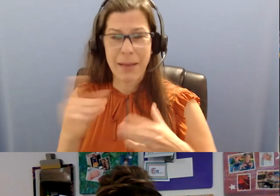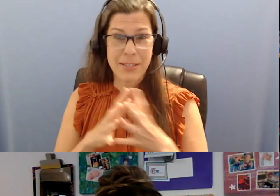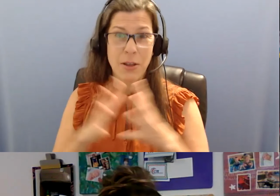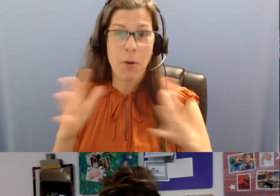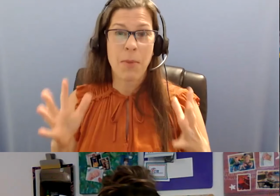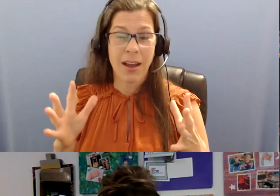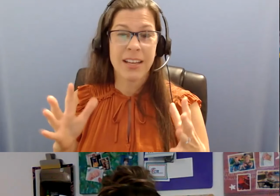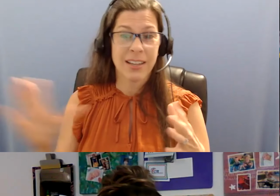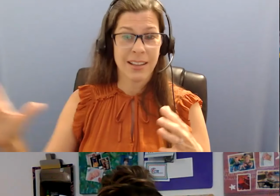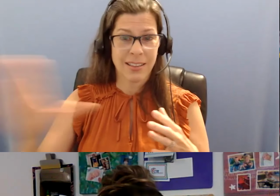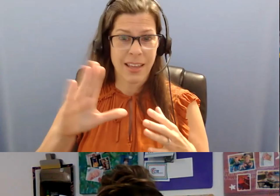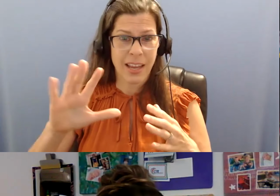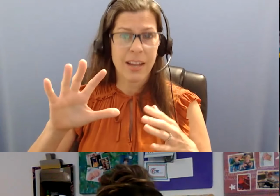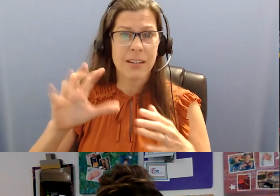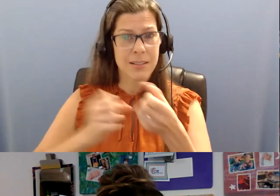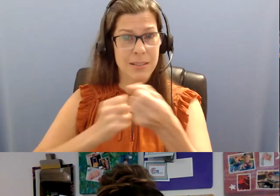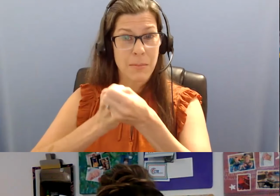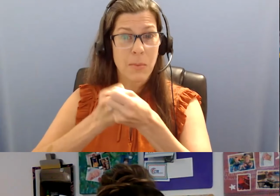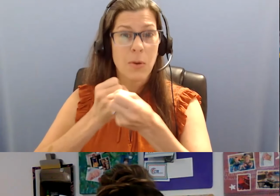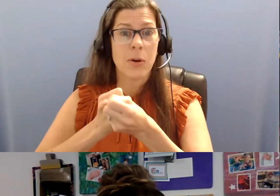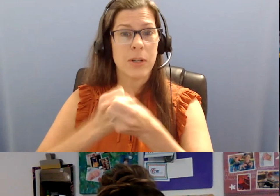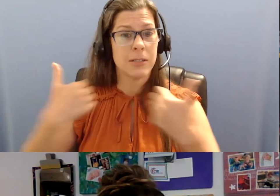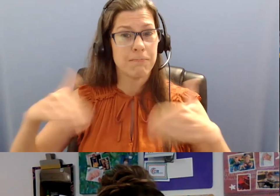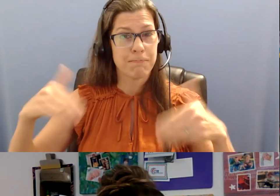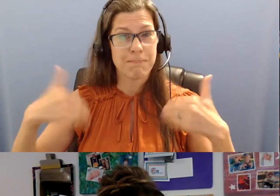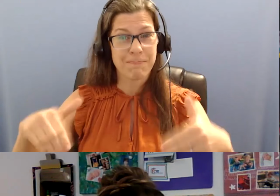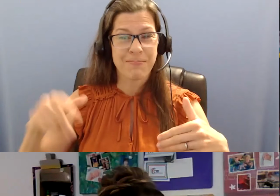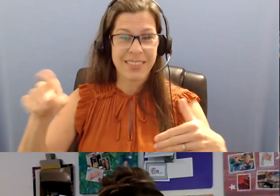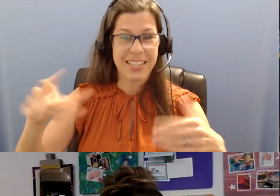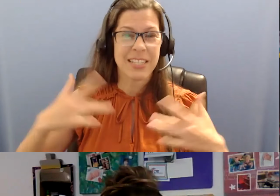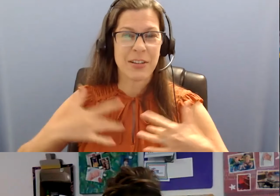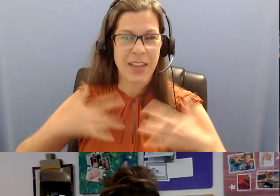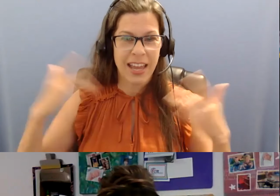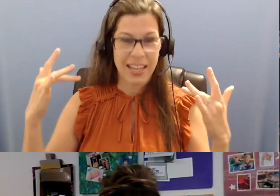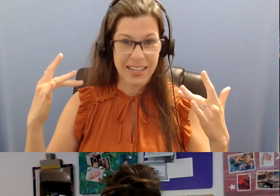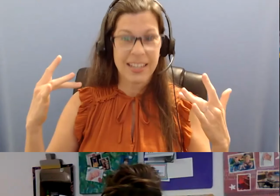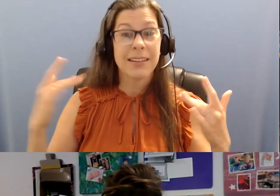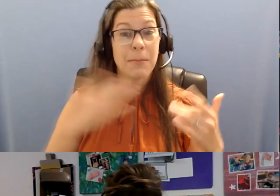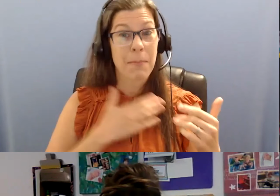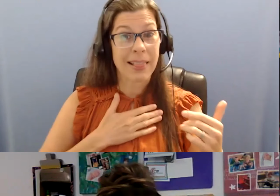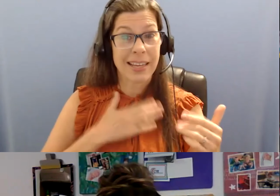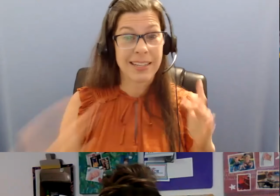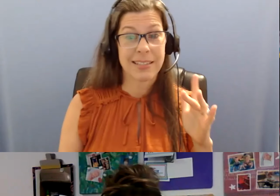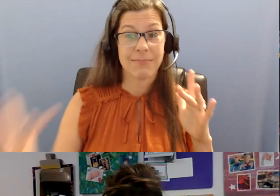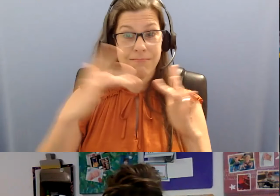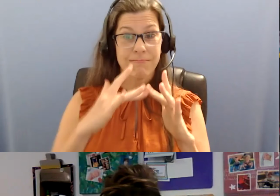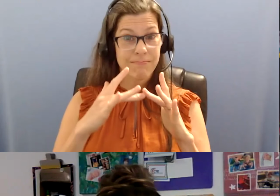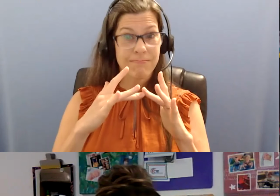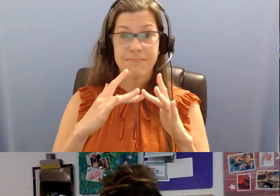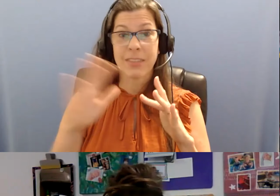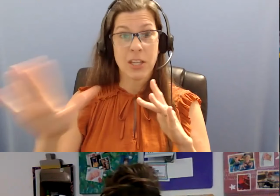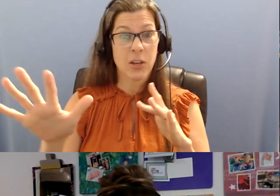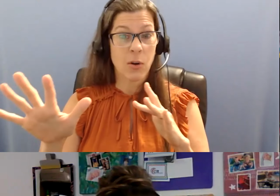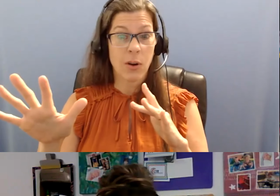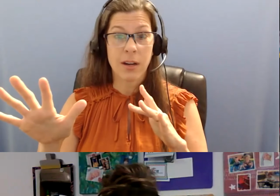their support in this event as well. Please reach out to your